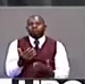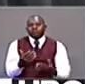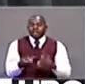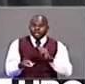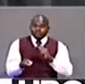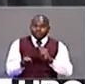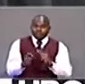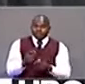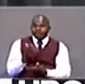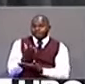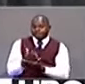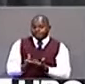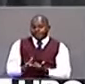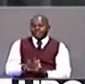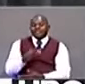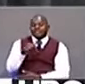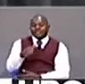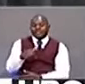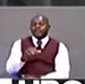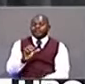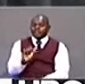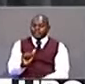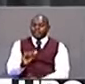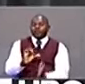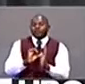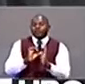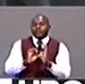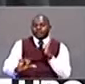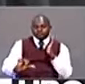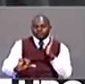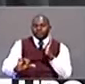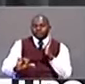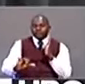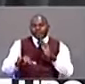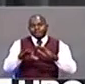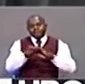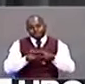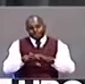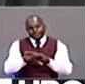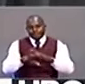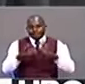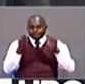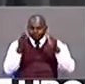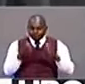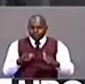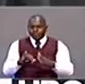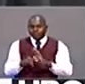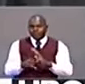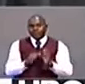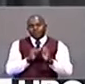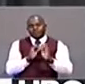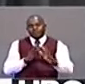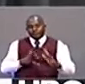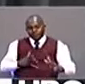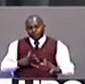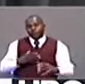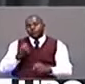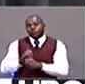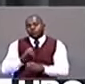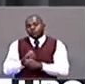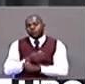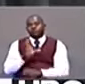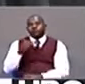amendment of Part 7A of the Act is basically dealing with issues of effective operation of the